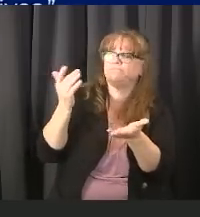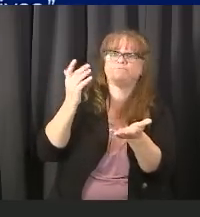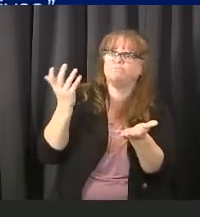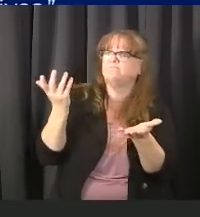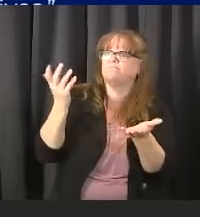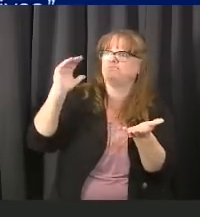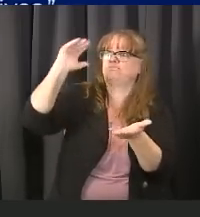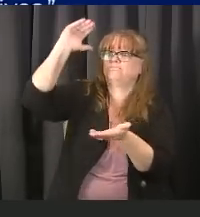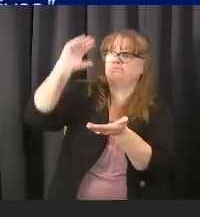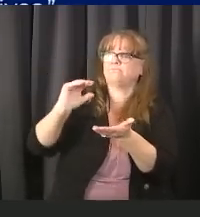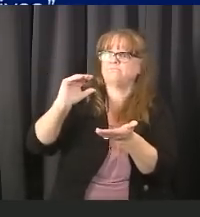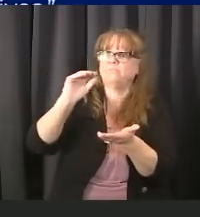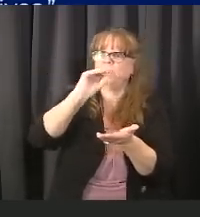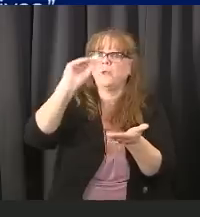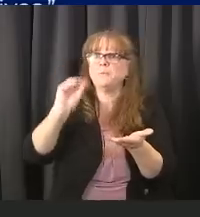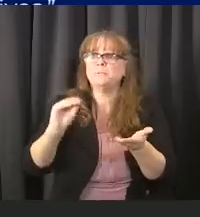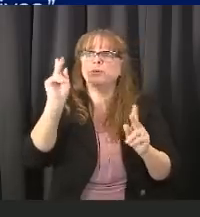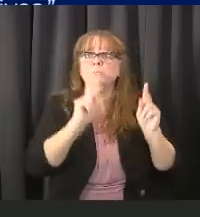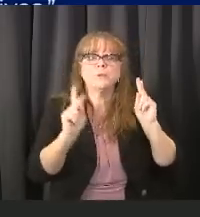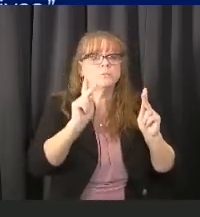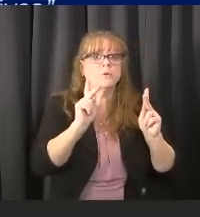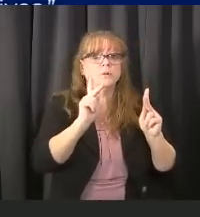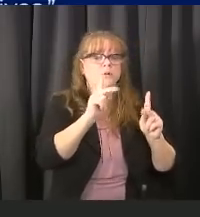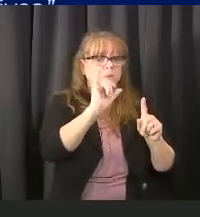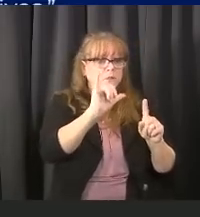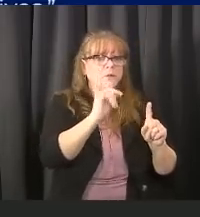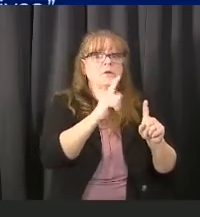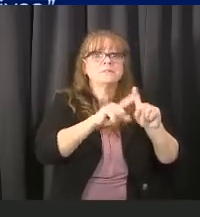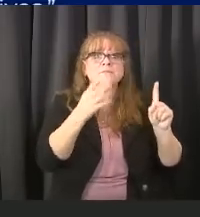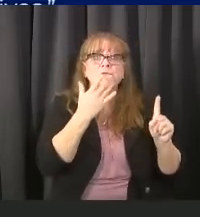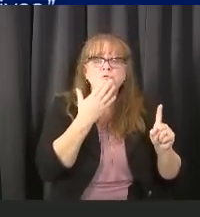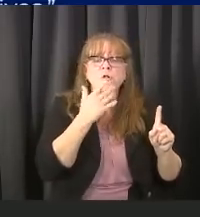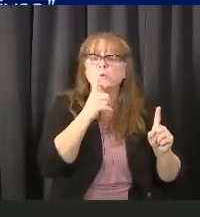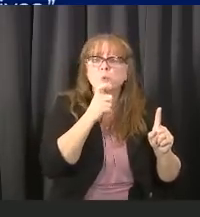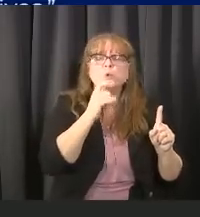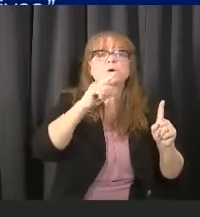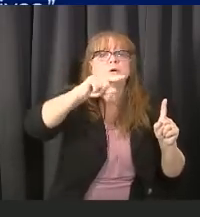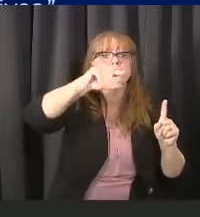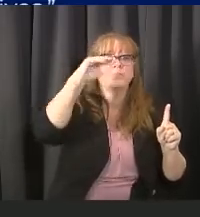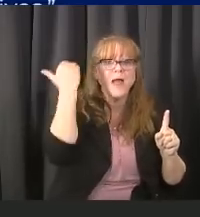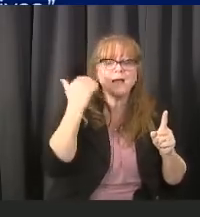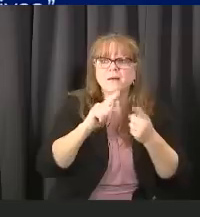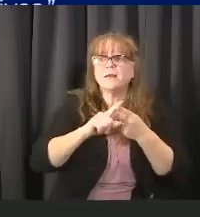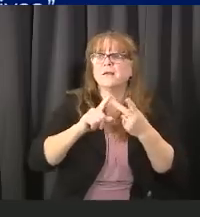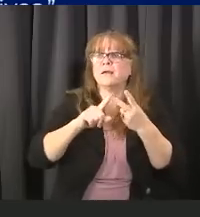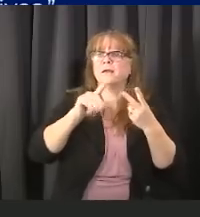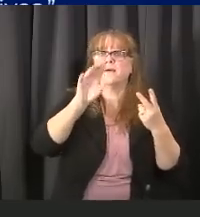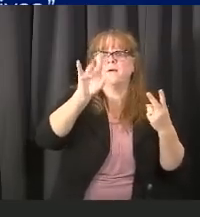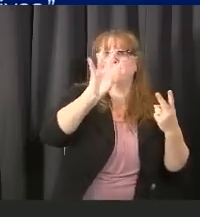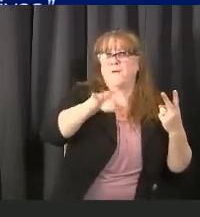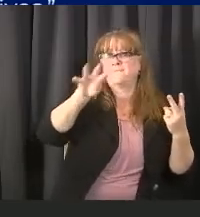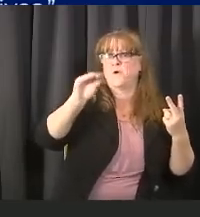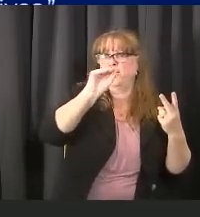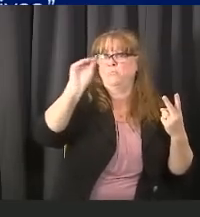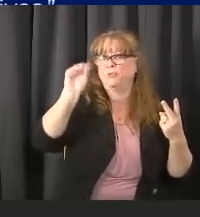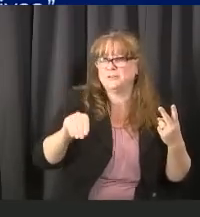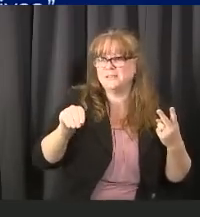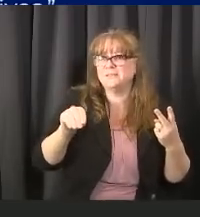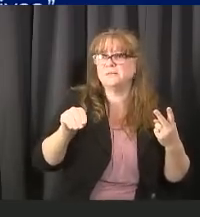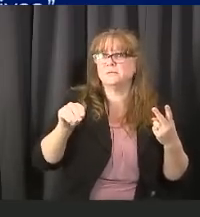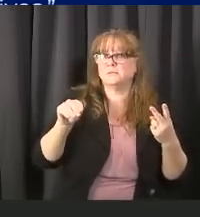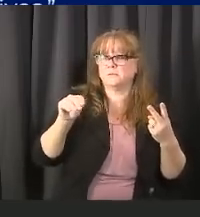Black African American caregivers are 44% less likely to receive the vaccine. Hispanic,